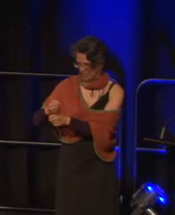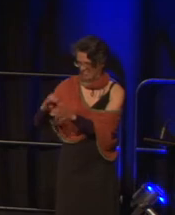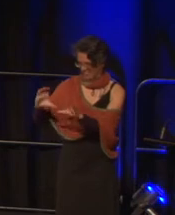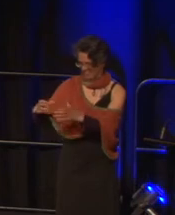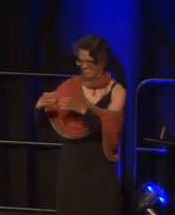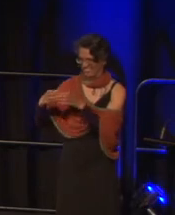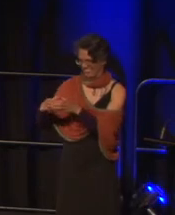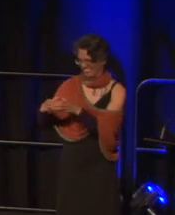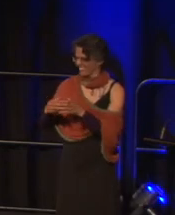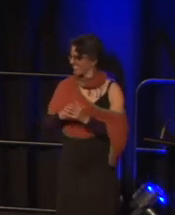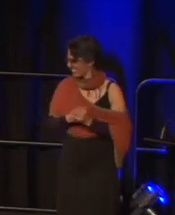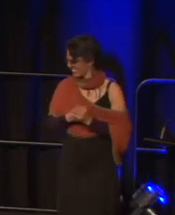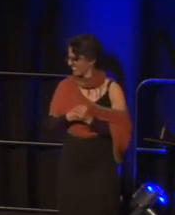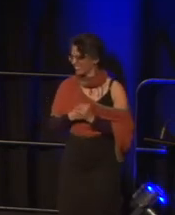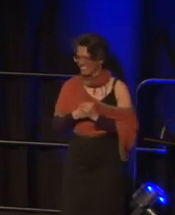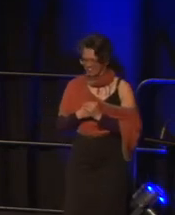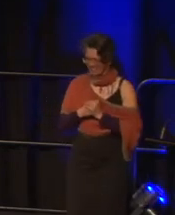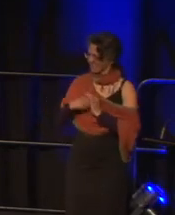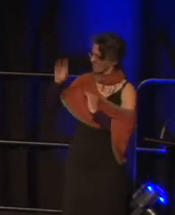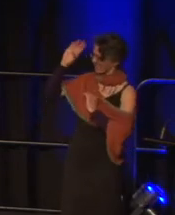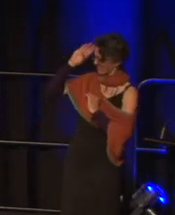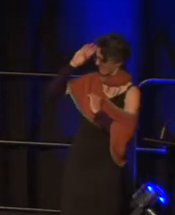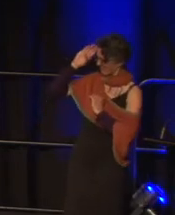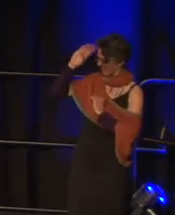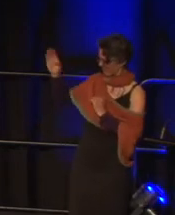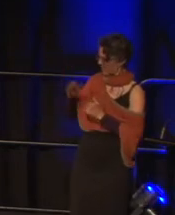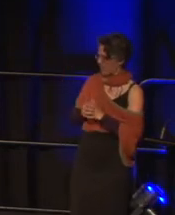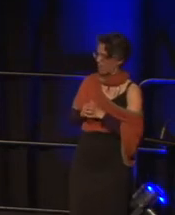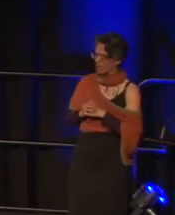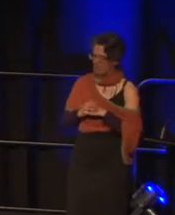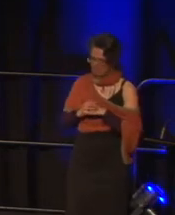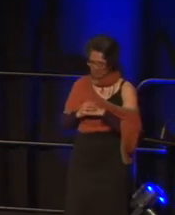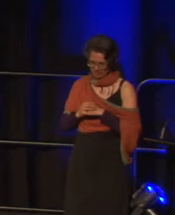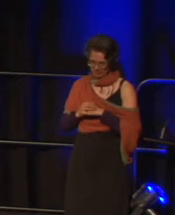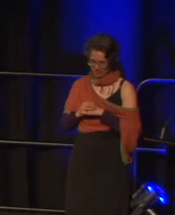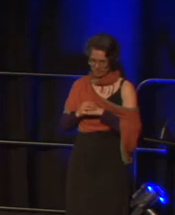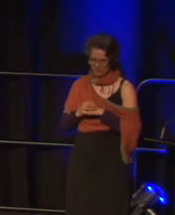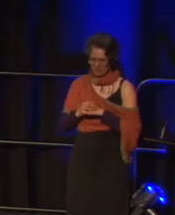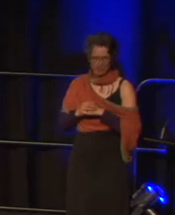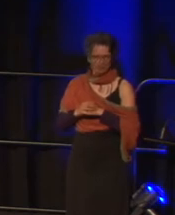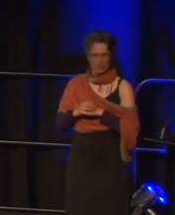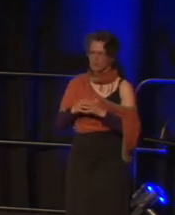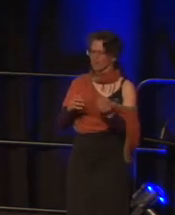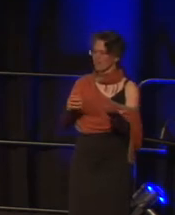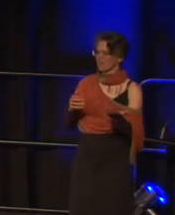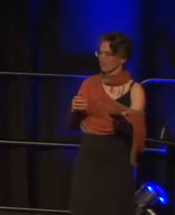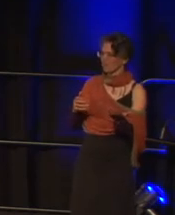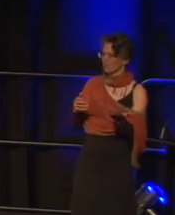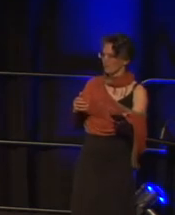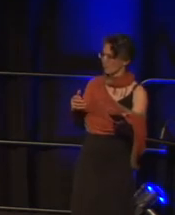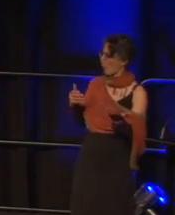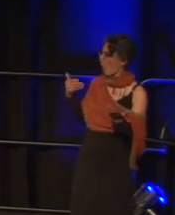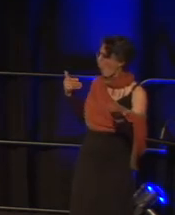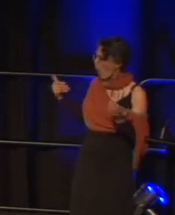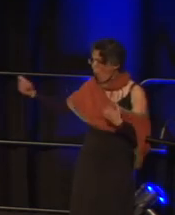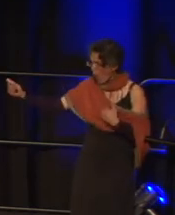Mari? Kia ora, Mari. Kia ora. Now, we don't have all our candidates here tonight. I